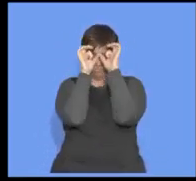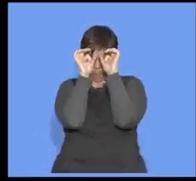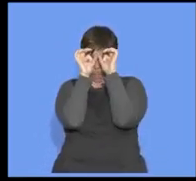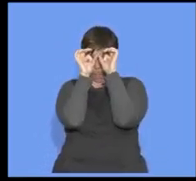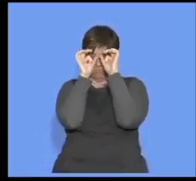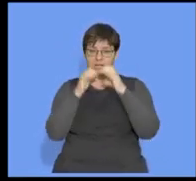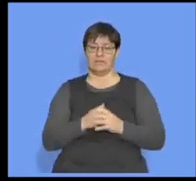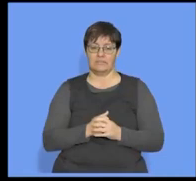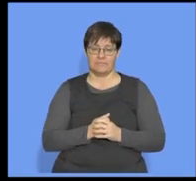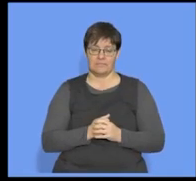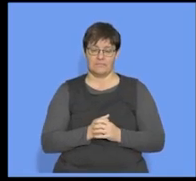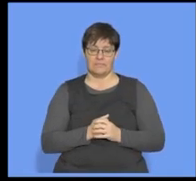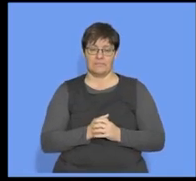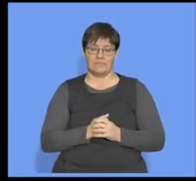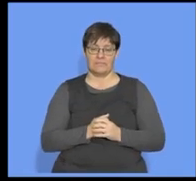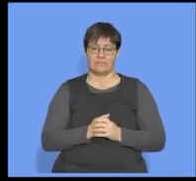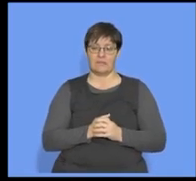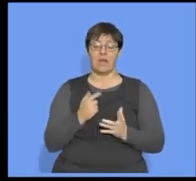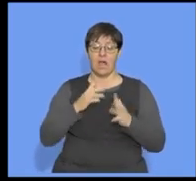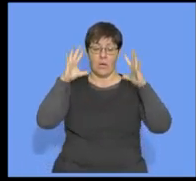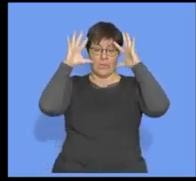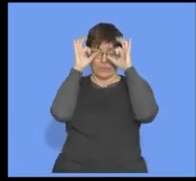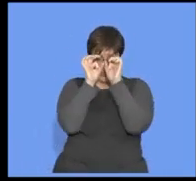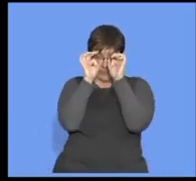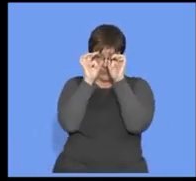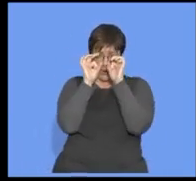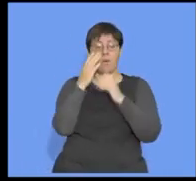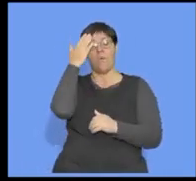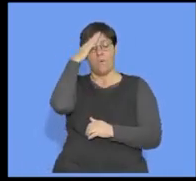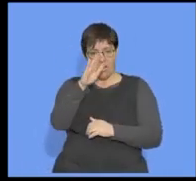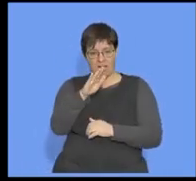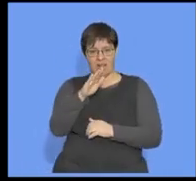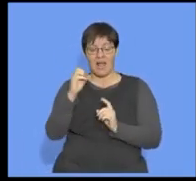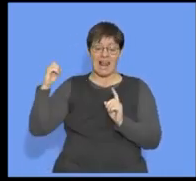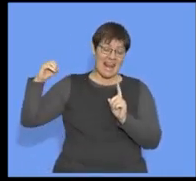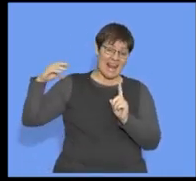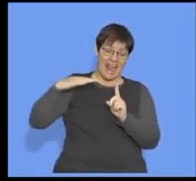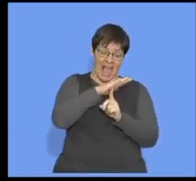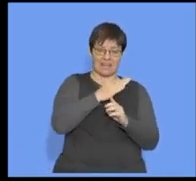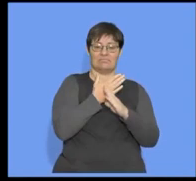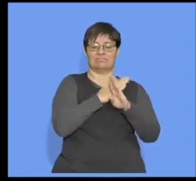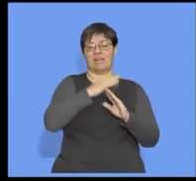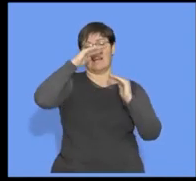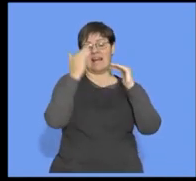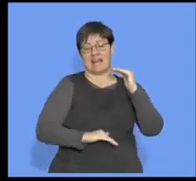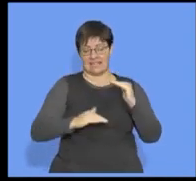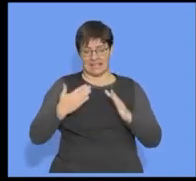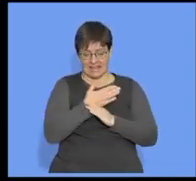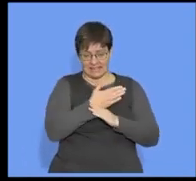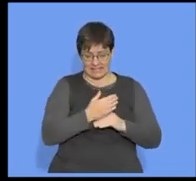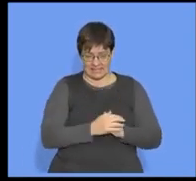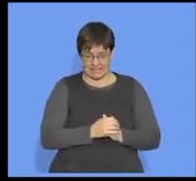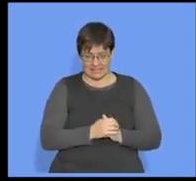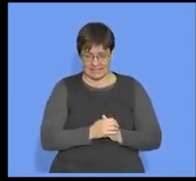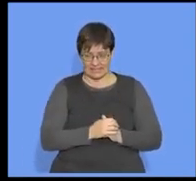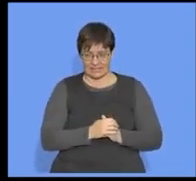pupil constricts, becomes smaller. Then when it is smaller, we know less amount of light